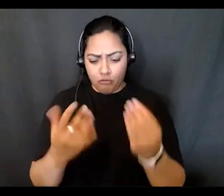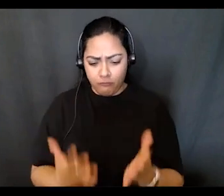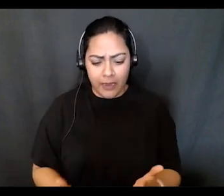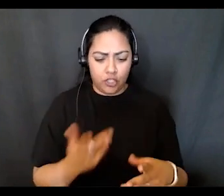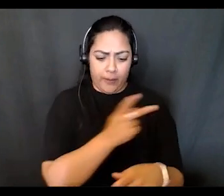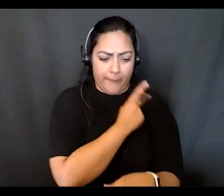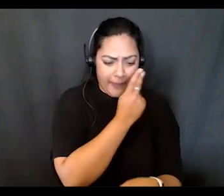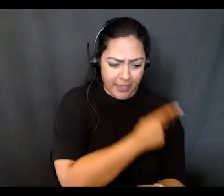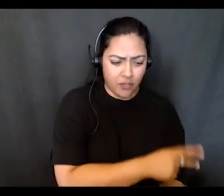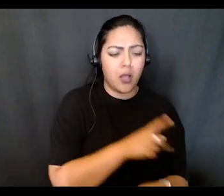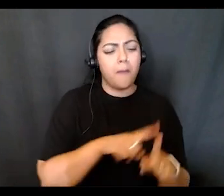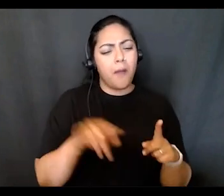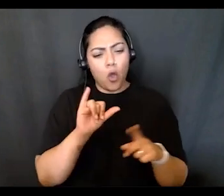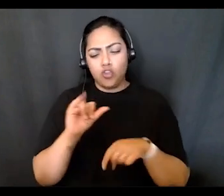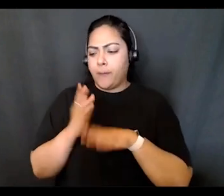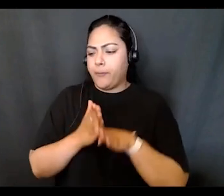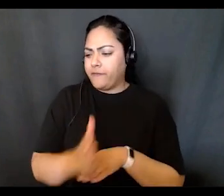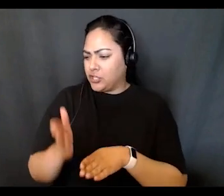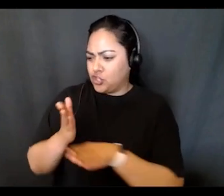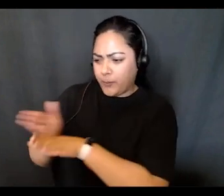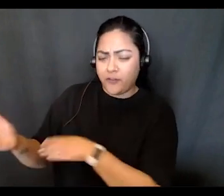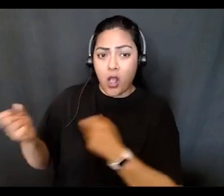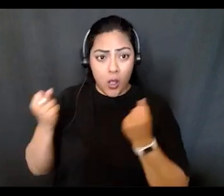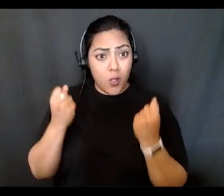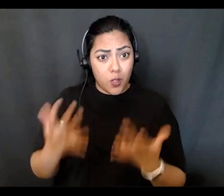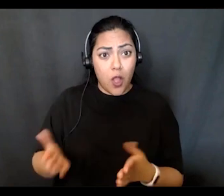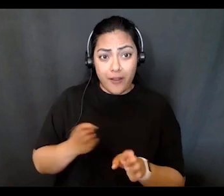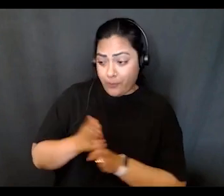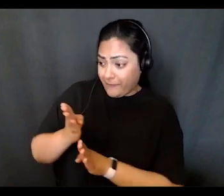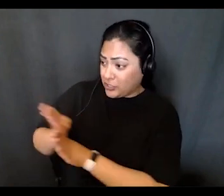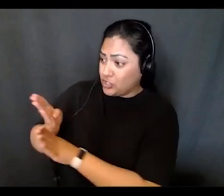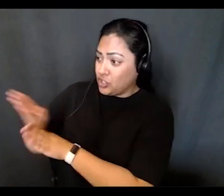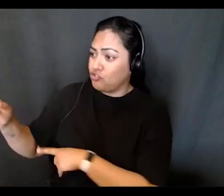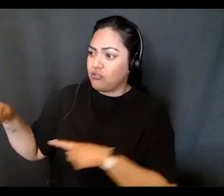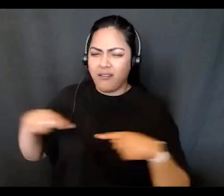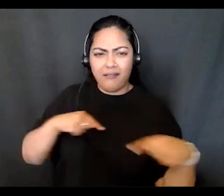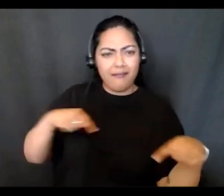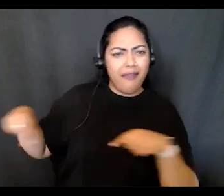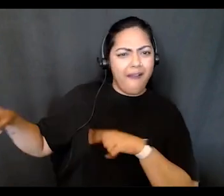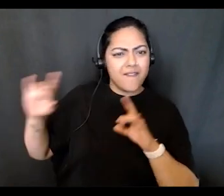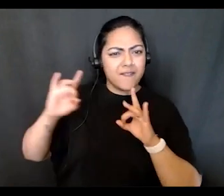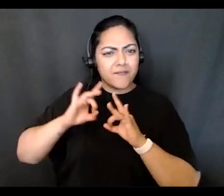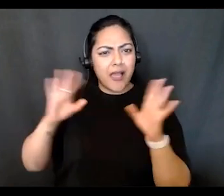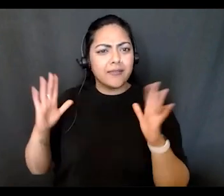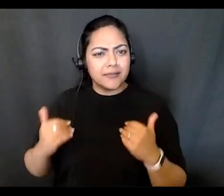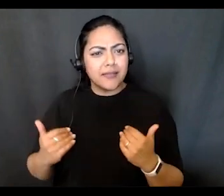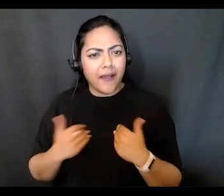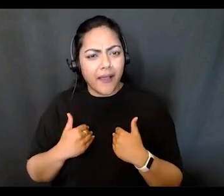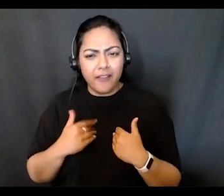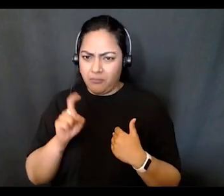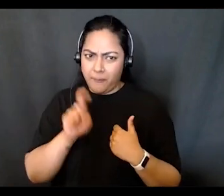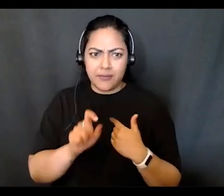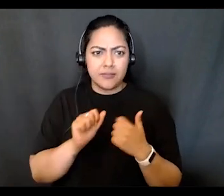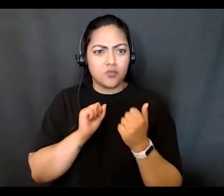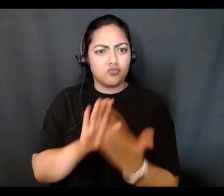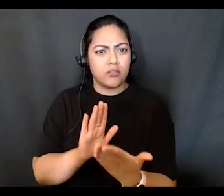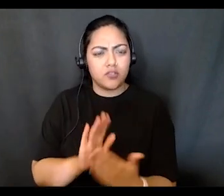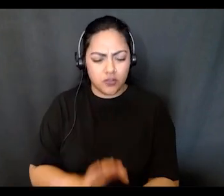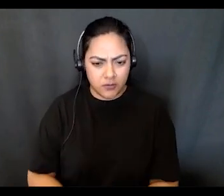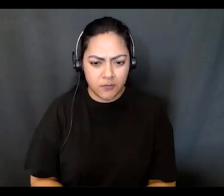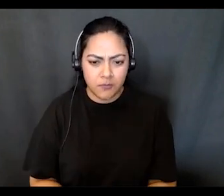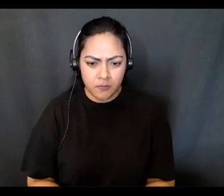between professionals. There's a lot of lateral violence which goes on in healthcare spaces, which needs to be addressed. I'm